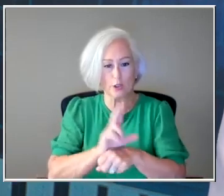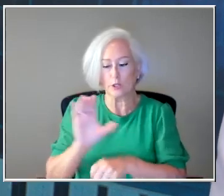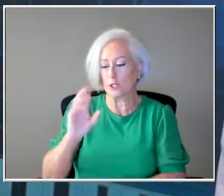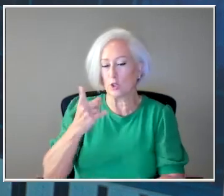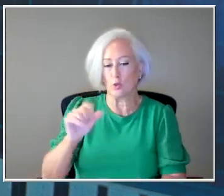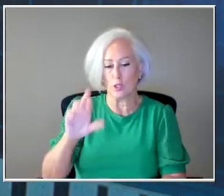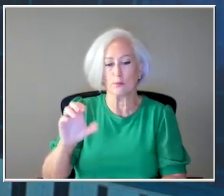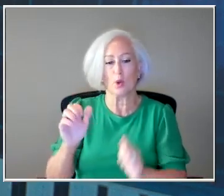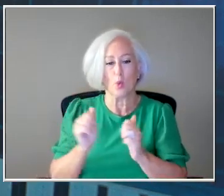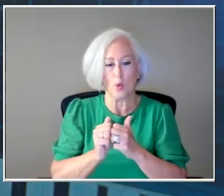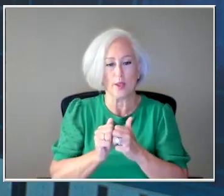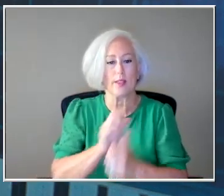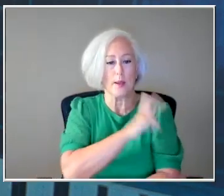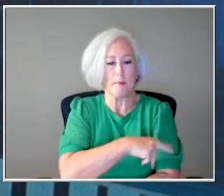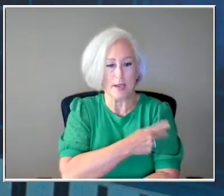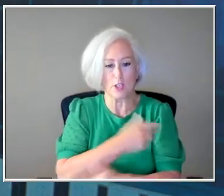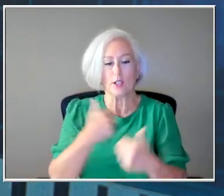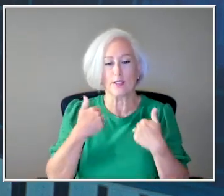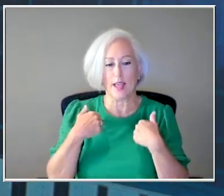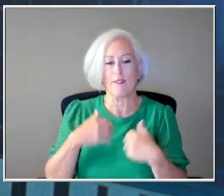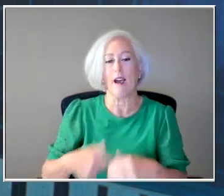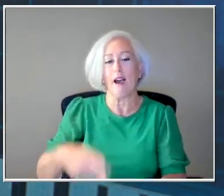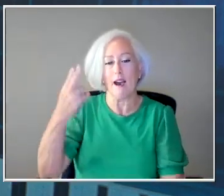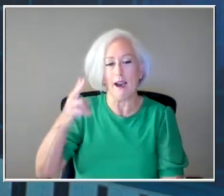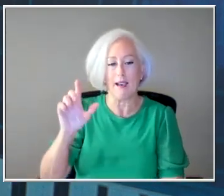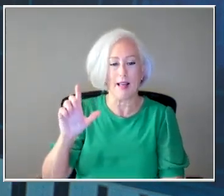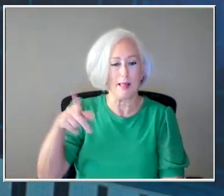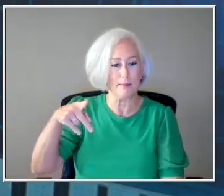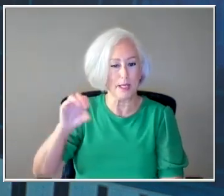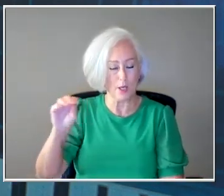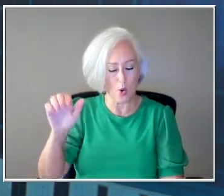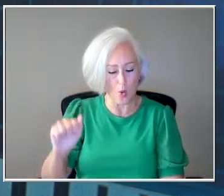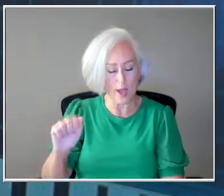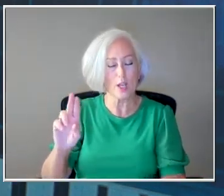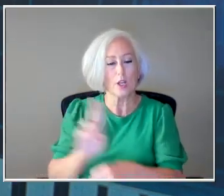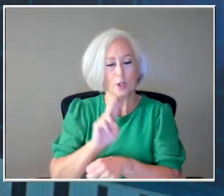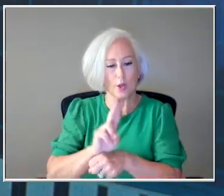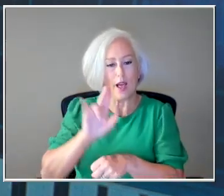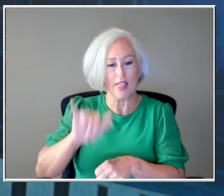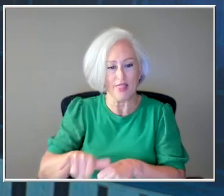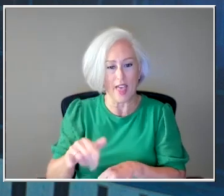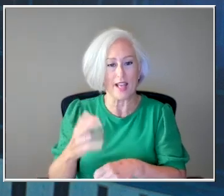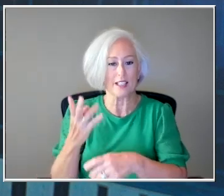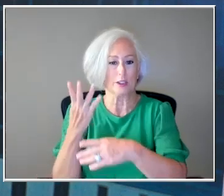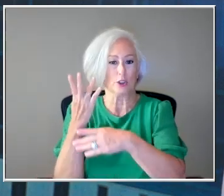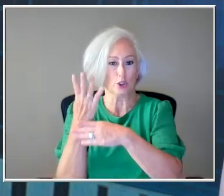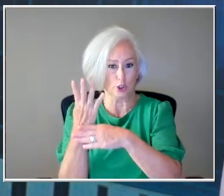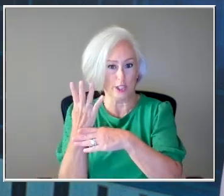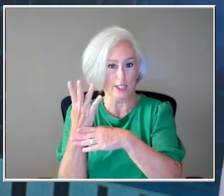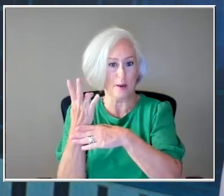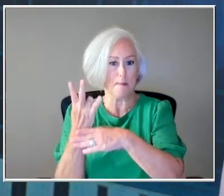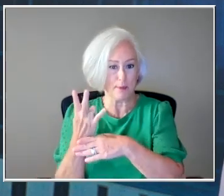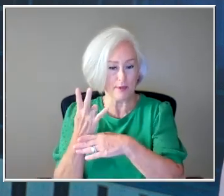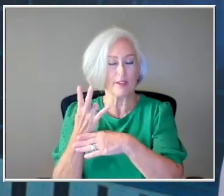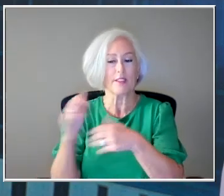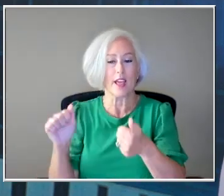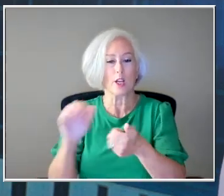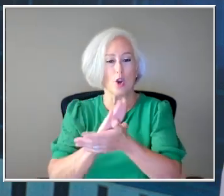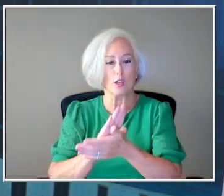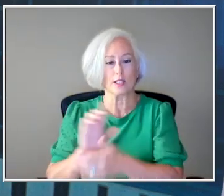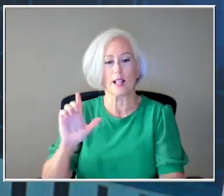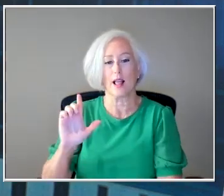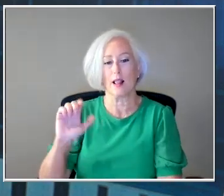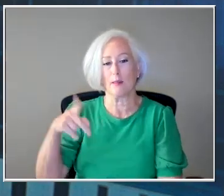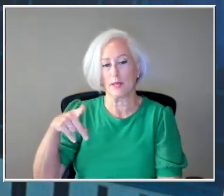because they're working on this genetic deletion of this gene that causes this lipoprotein A. You know, we